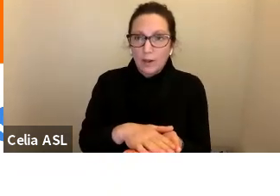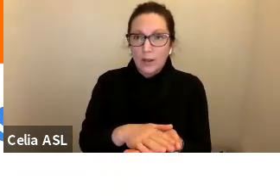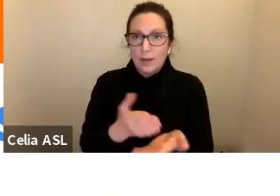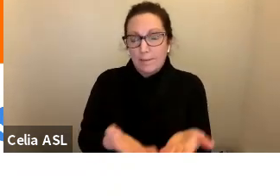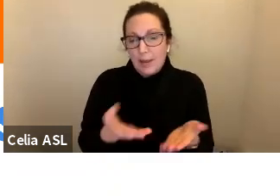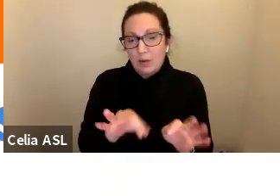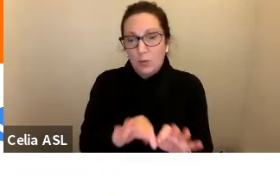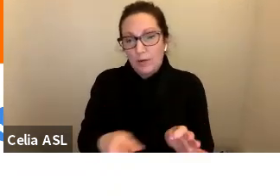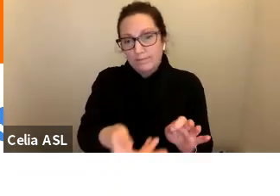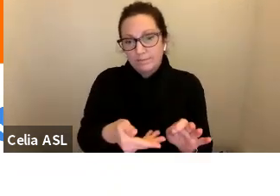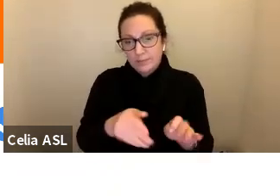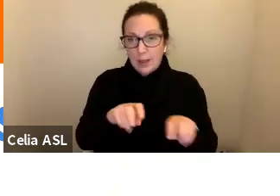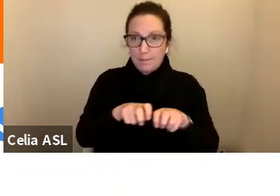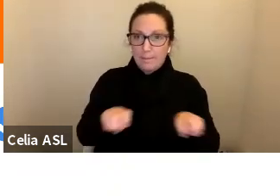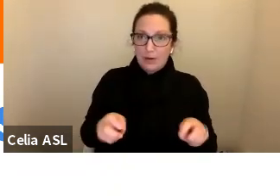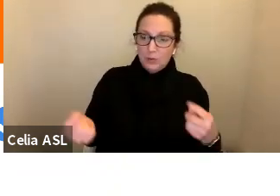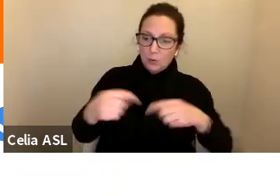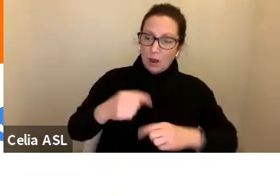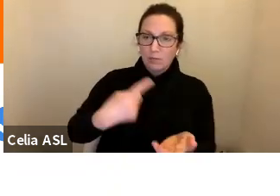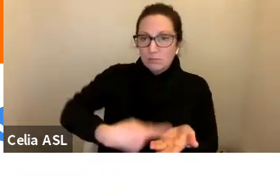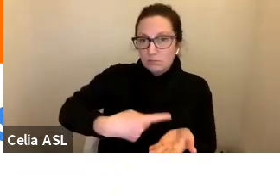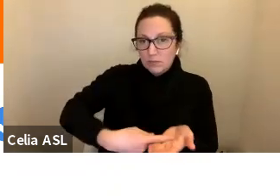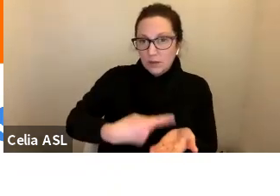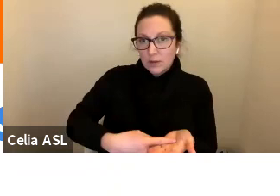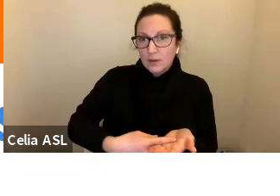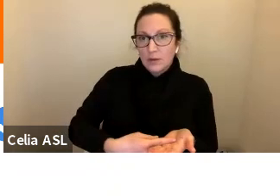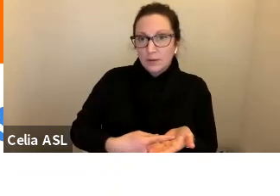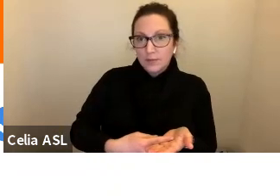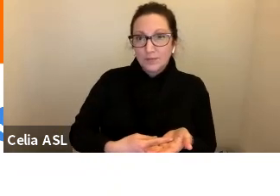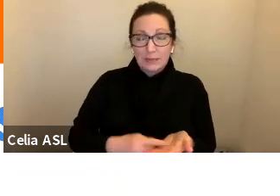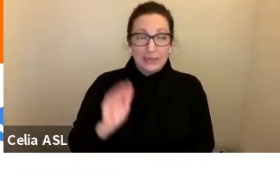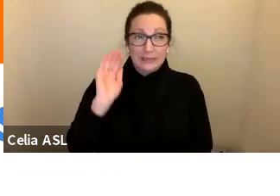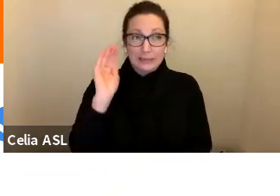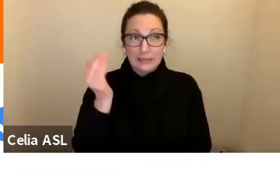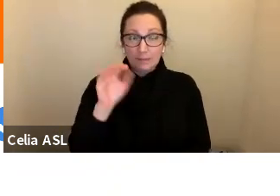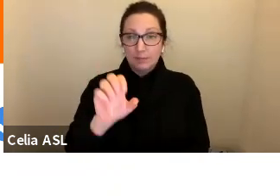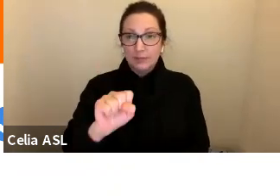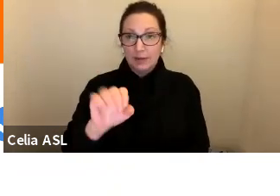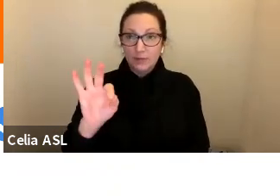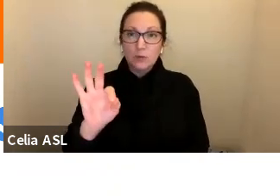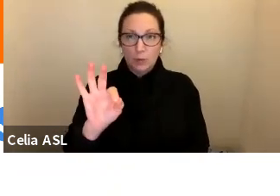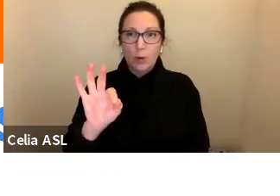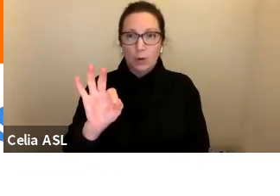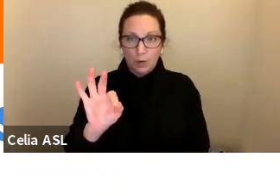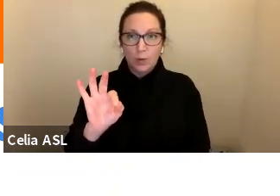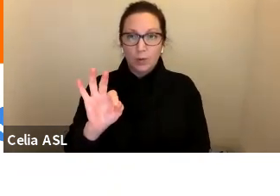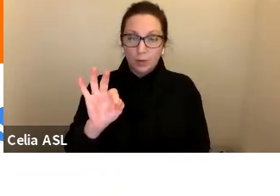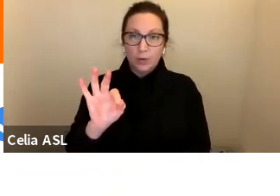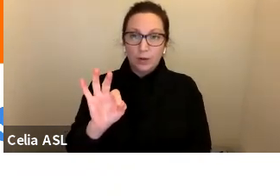about what's happening. And so it sounds like San Francisco may be one